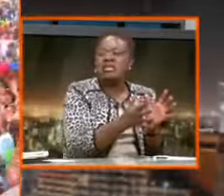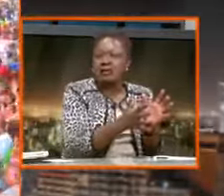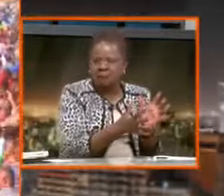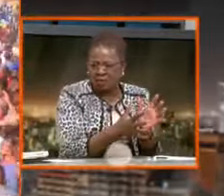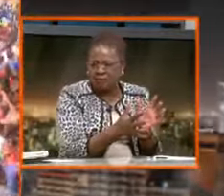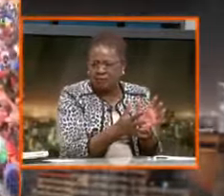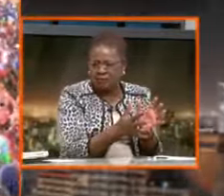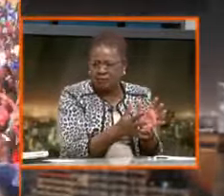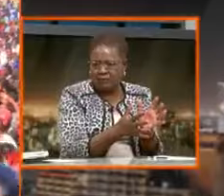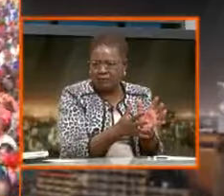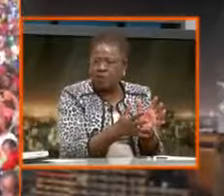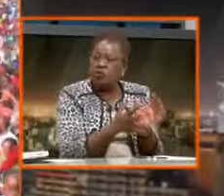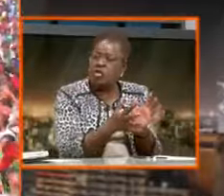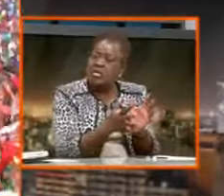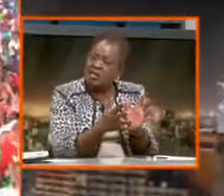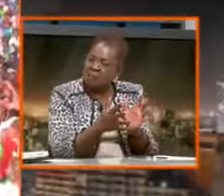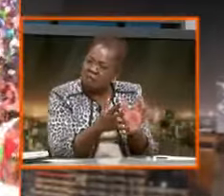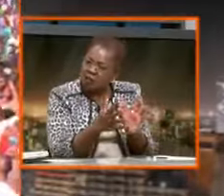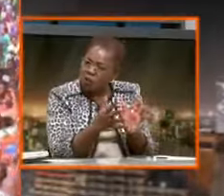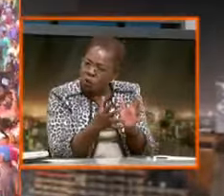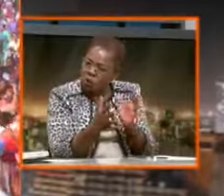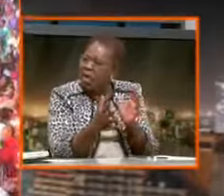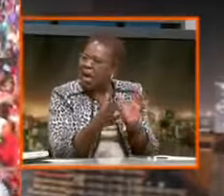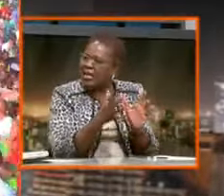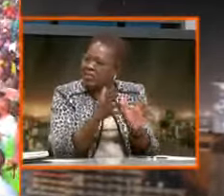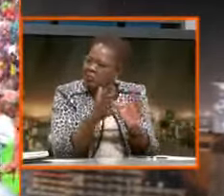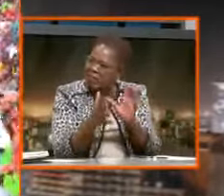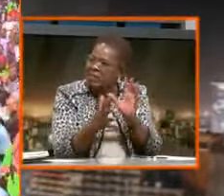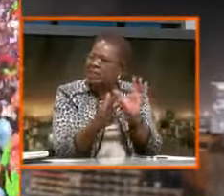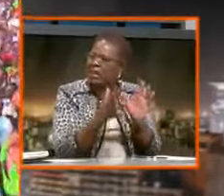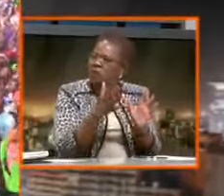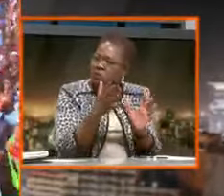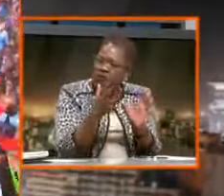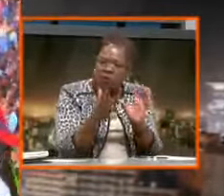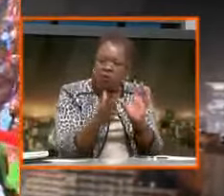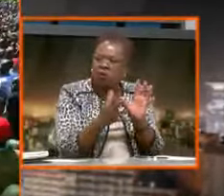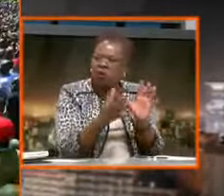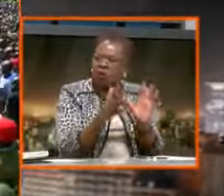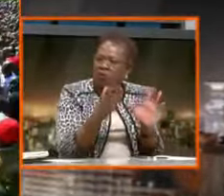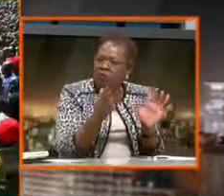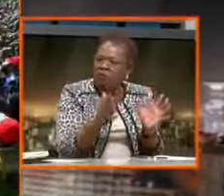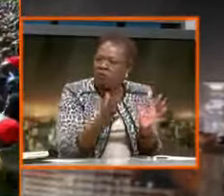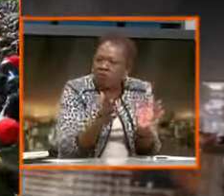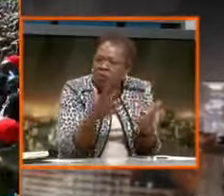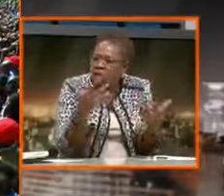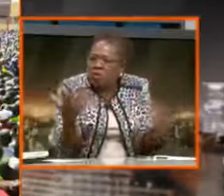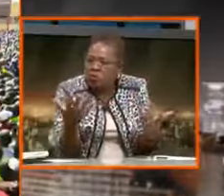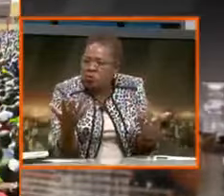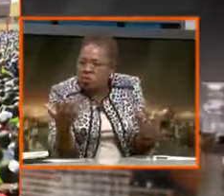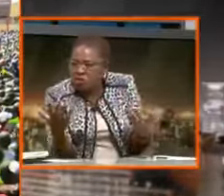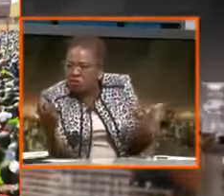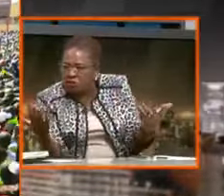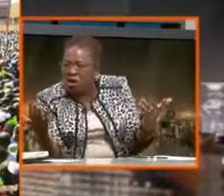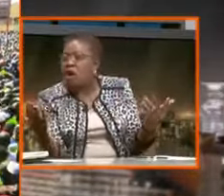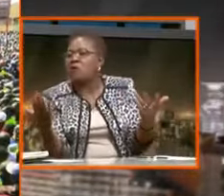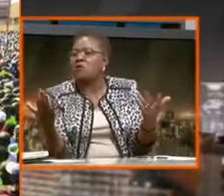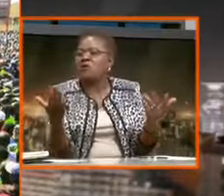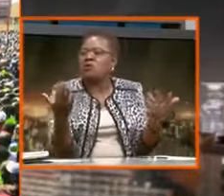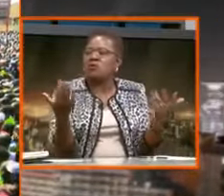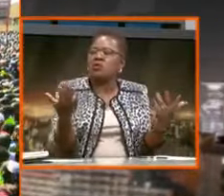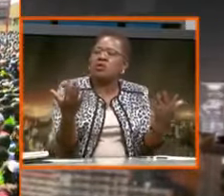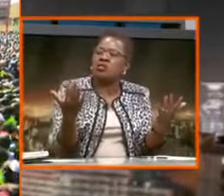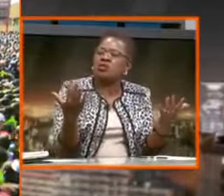you need the numbers. You need the numbers. So arrangements in terms of the only two positions for